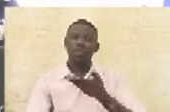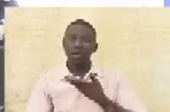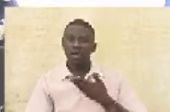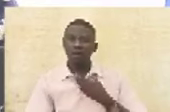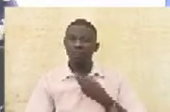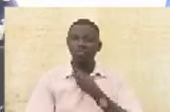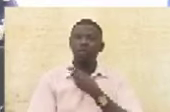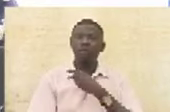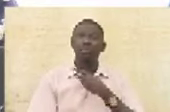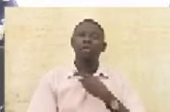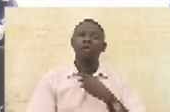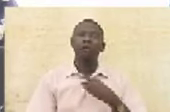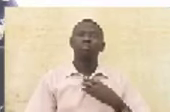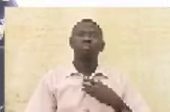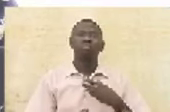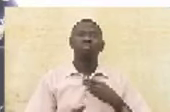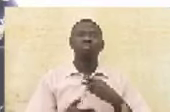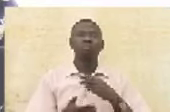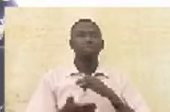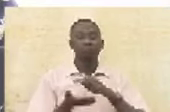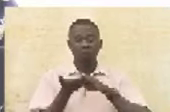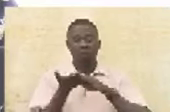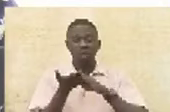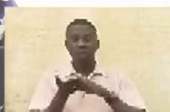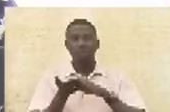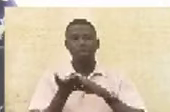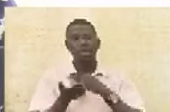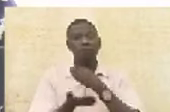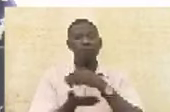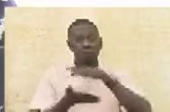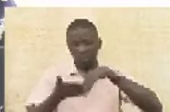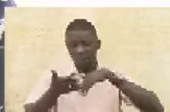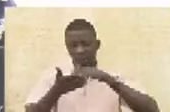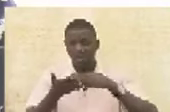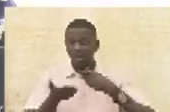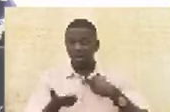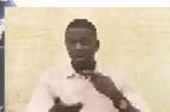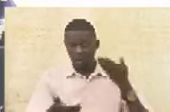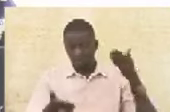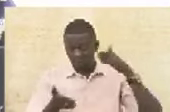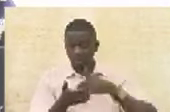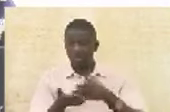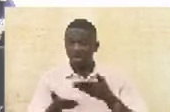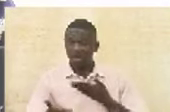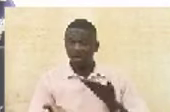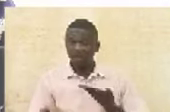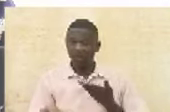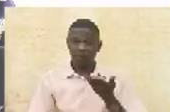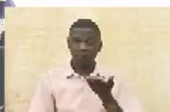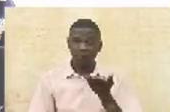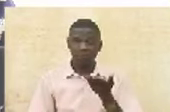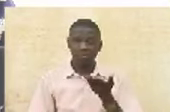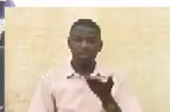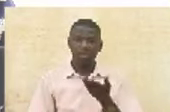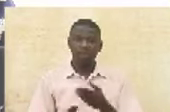accrued during this period? L'hôpital Kaitol nyimbe bulo kono laban ye samba l'hôpital no mento ba. Foi l'hôpital Kaitol be bulle